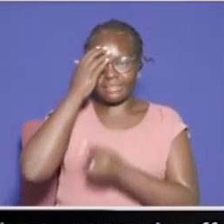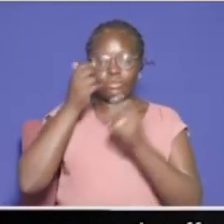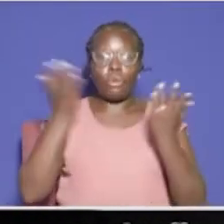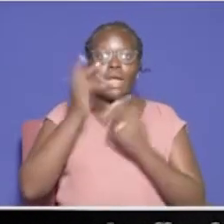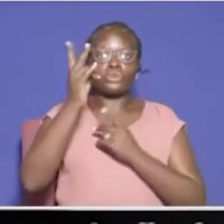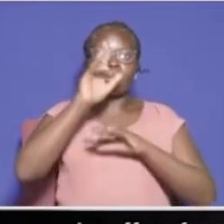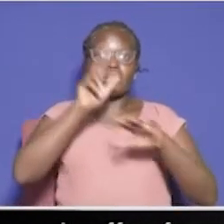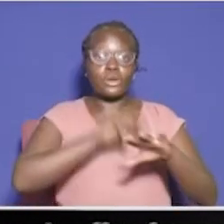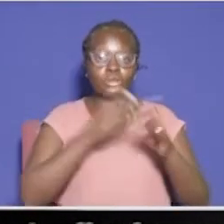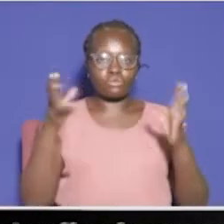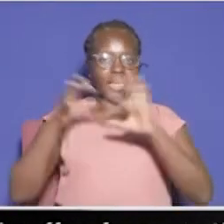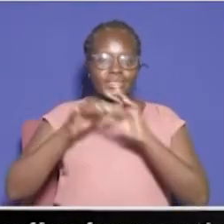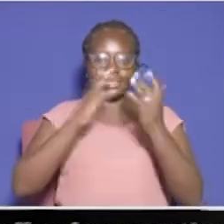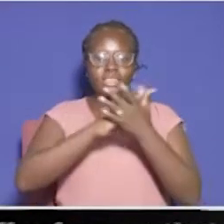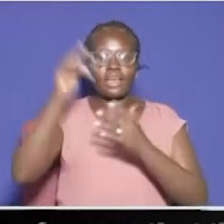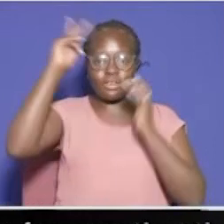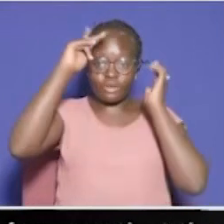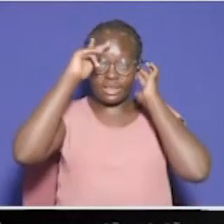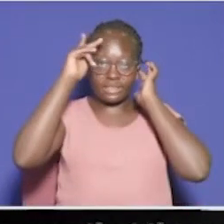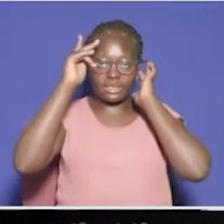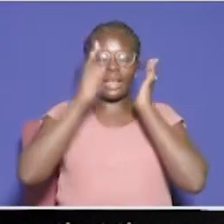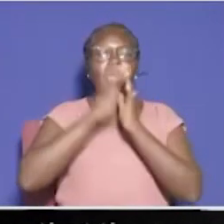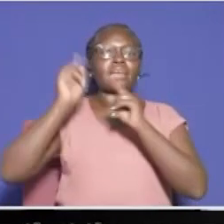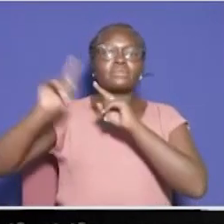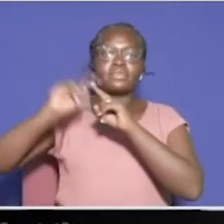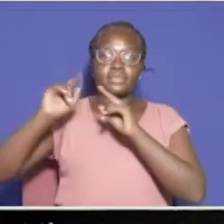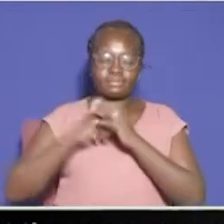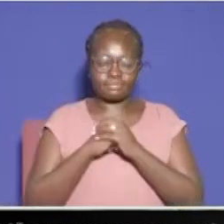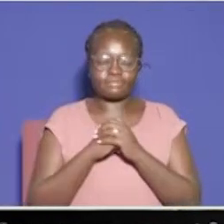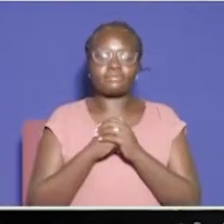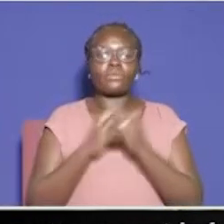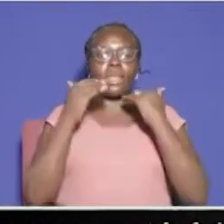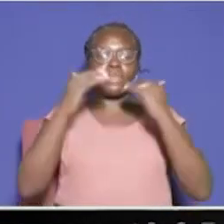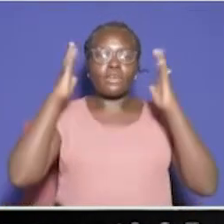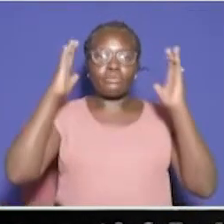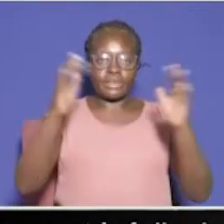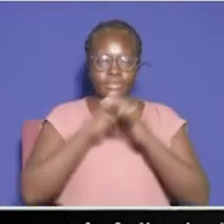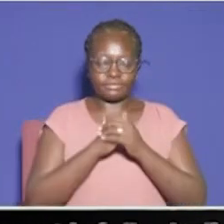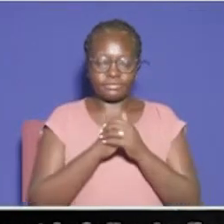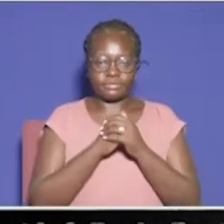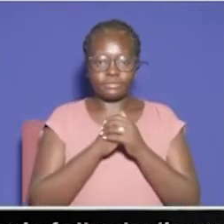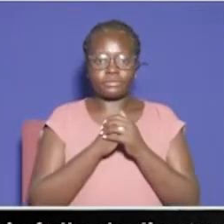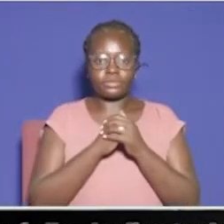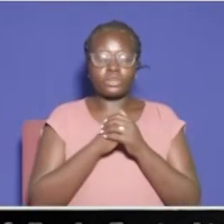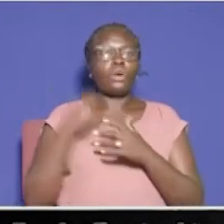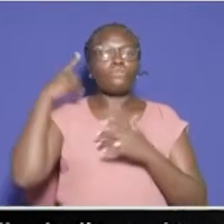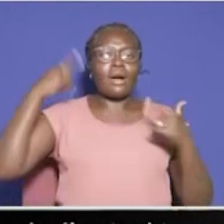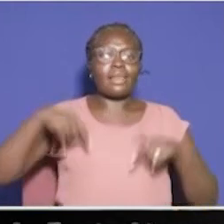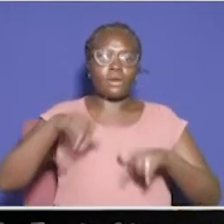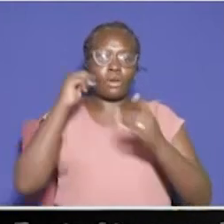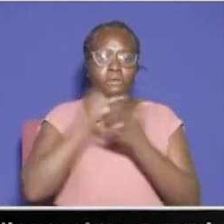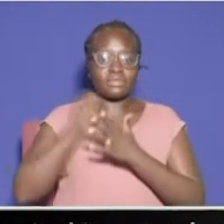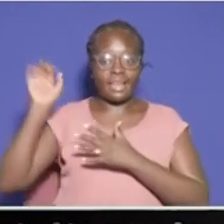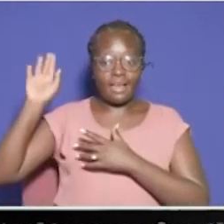two nations unite to share knowledge and experiences. Thank you so much, Yahel Lotem, for enabling my office